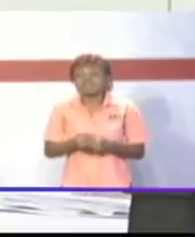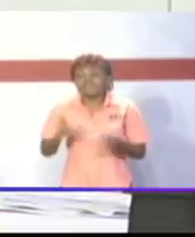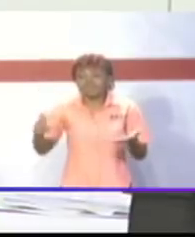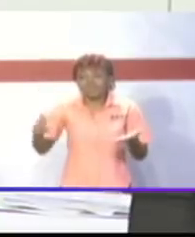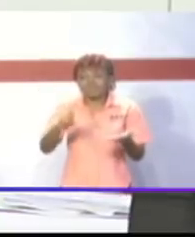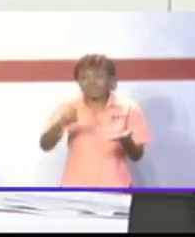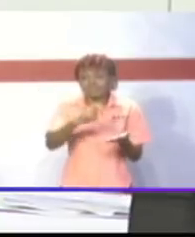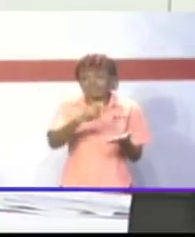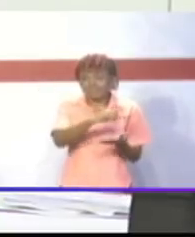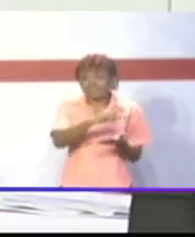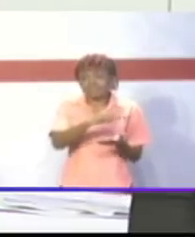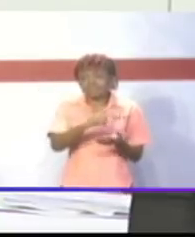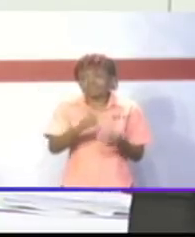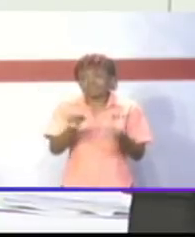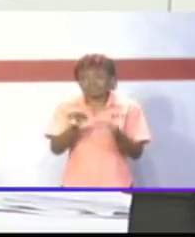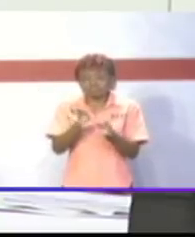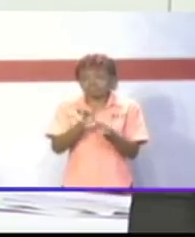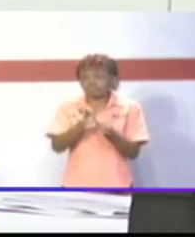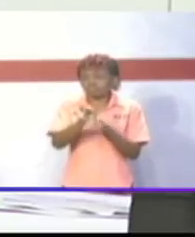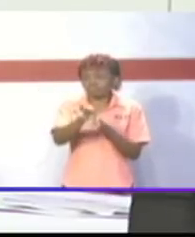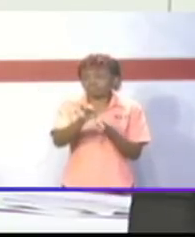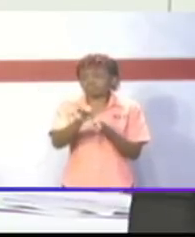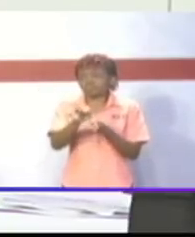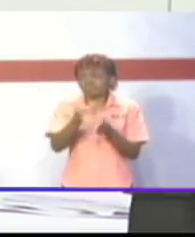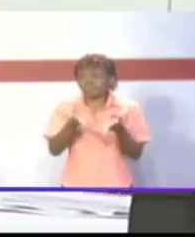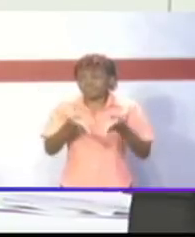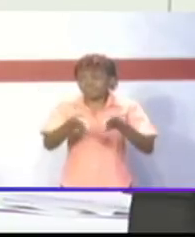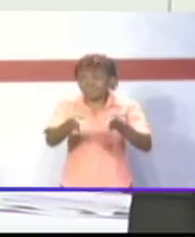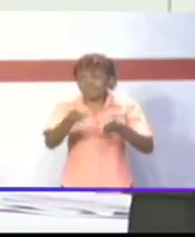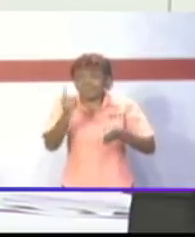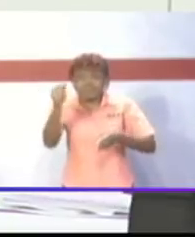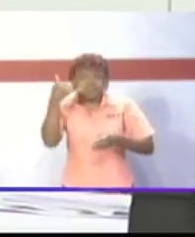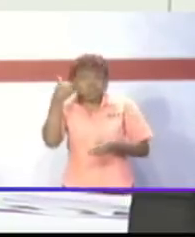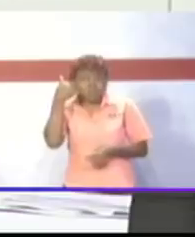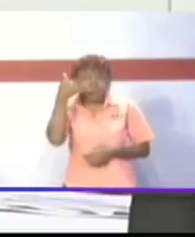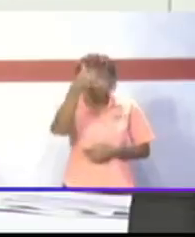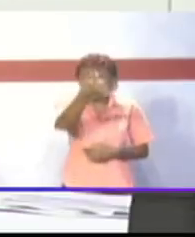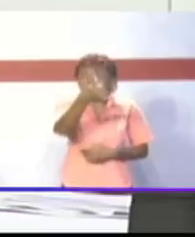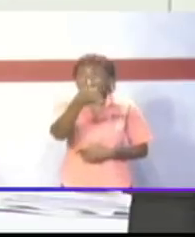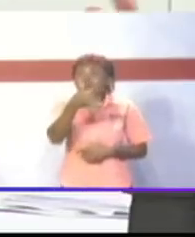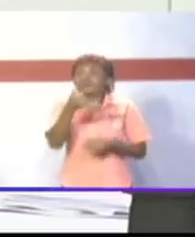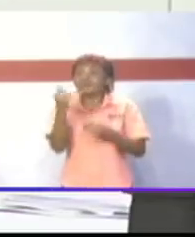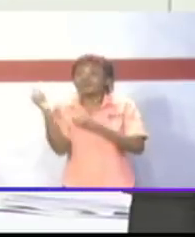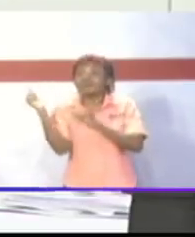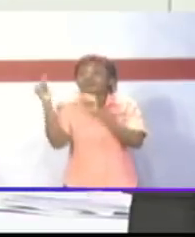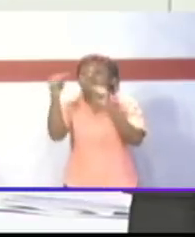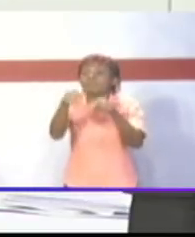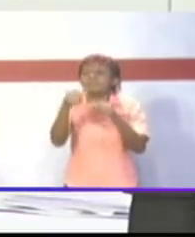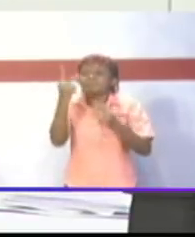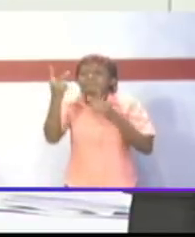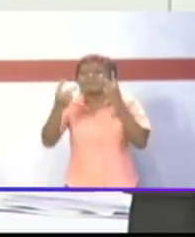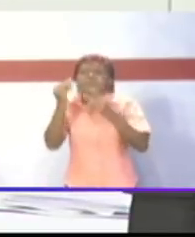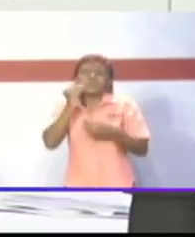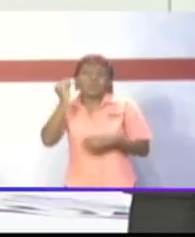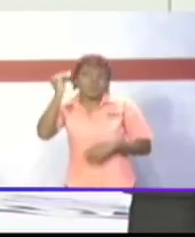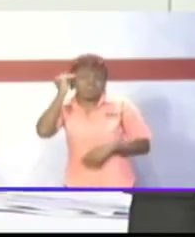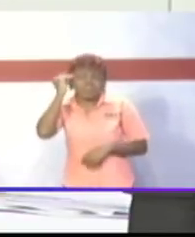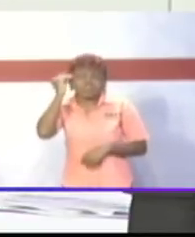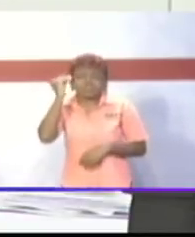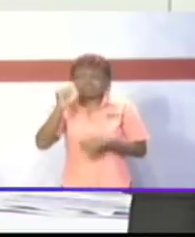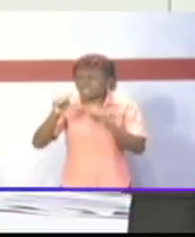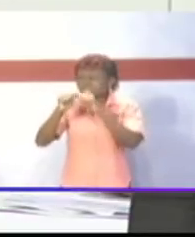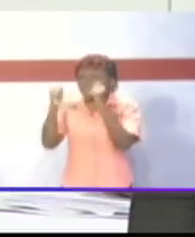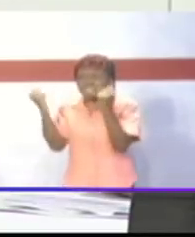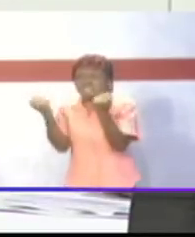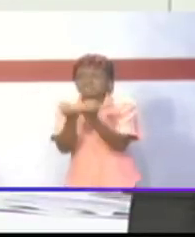and they come to your home to assess you, a specialist team is called, specialists, consultants, and they